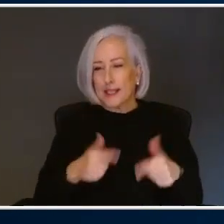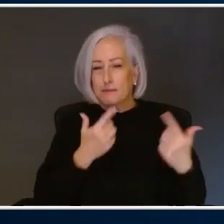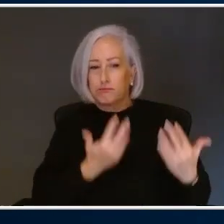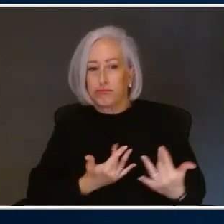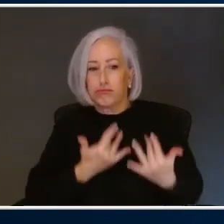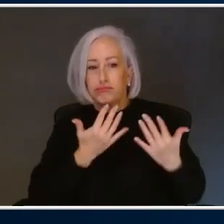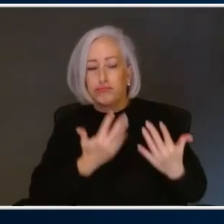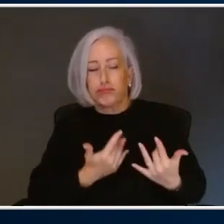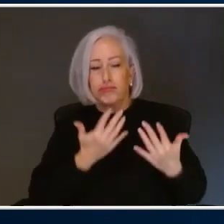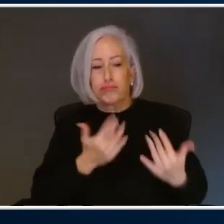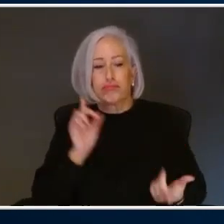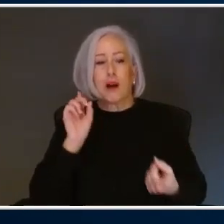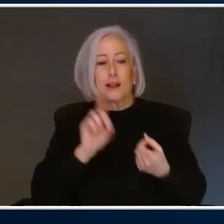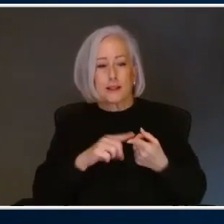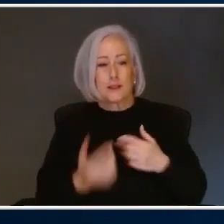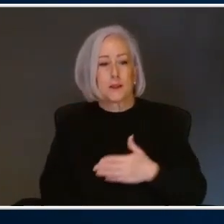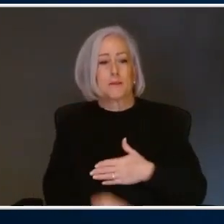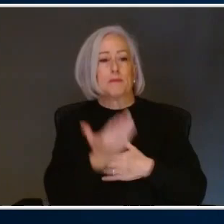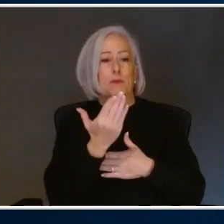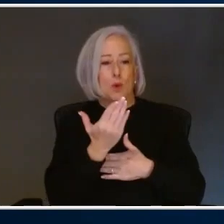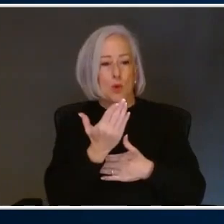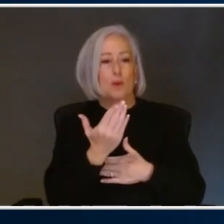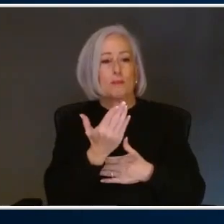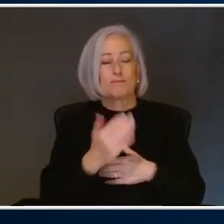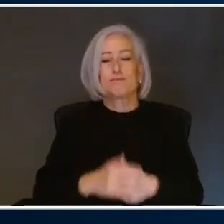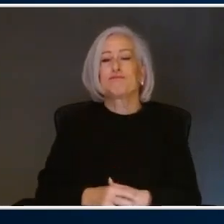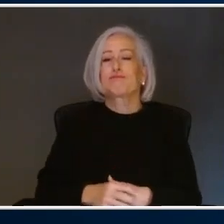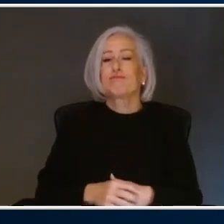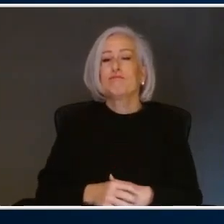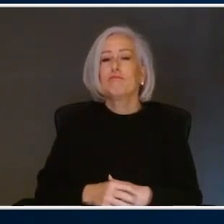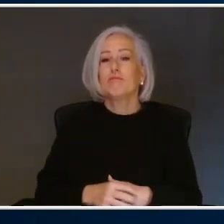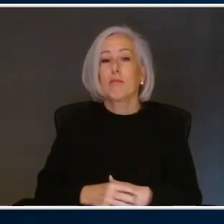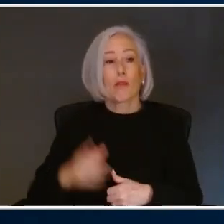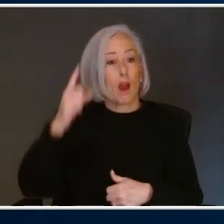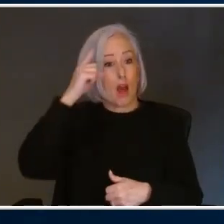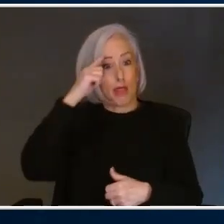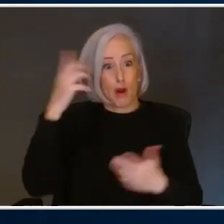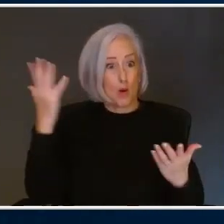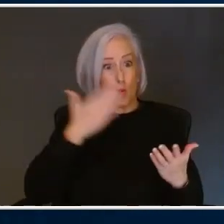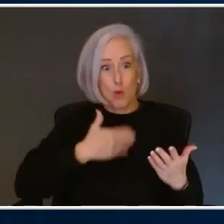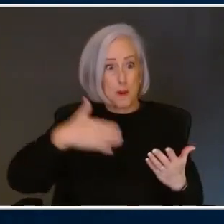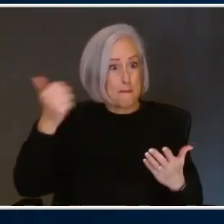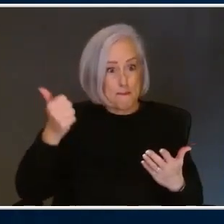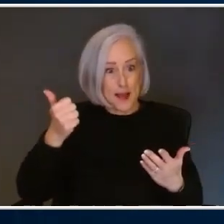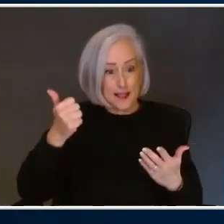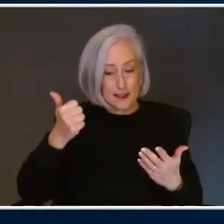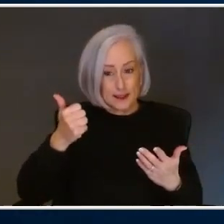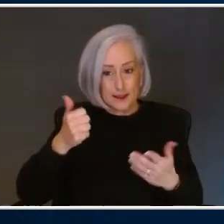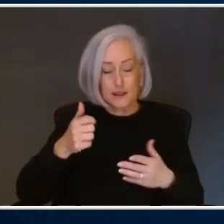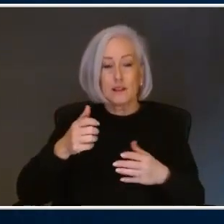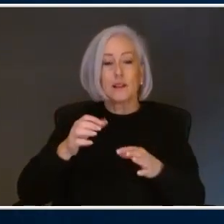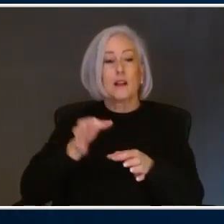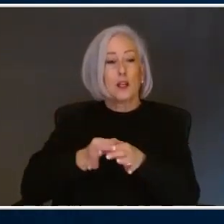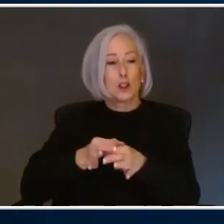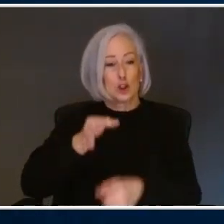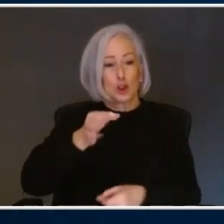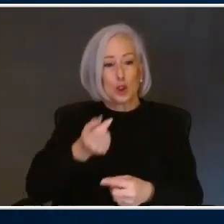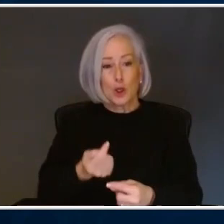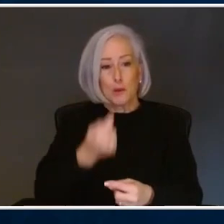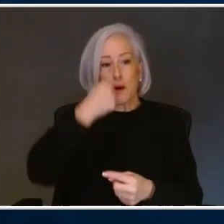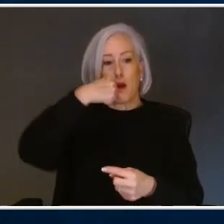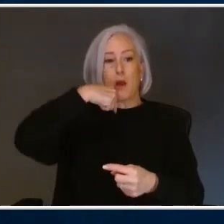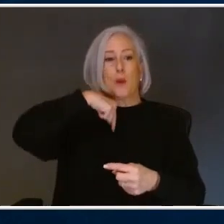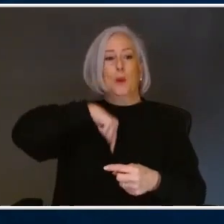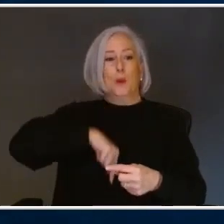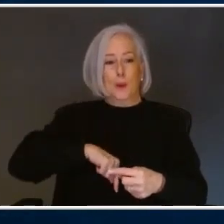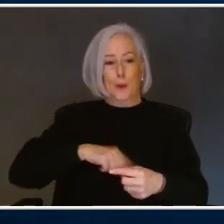What I thought would be the most reasonable thing to do would be to use the breathing tube and put Xavier to sleep so he wouldn't have to be thinking about this thing